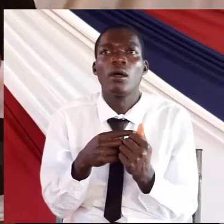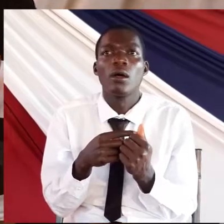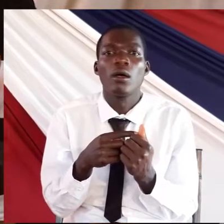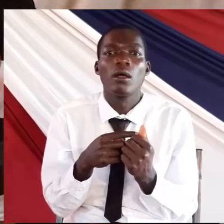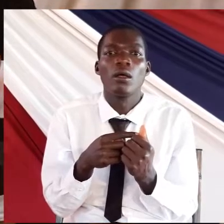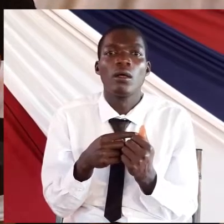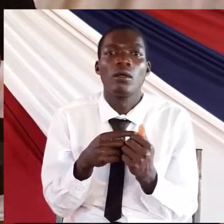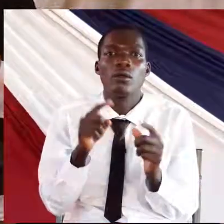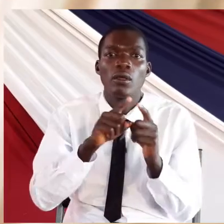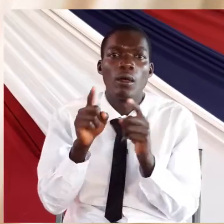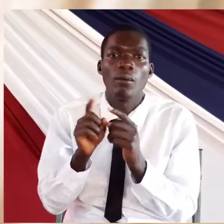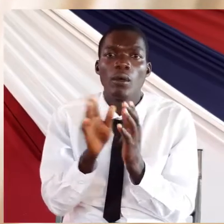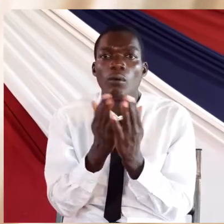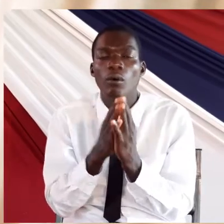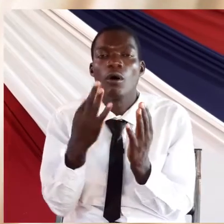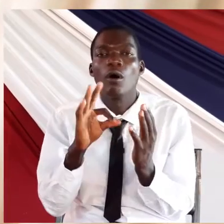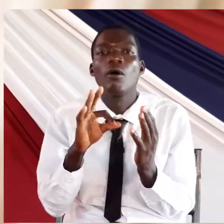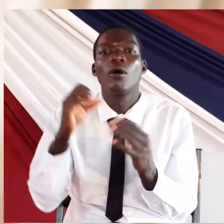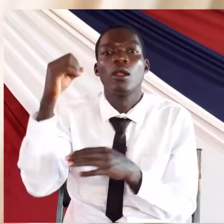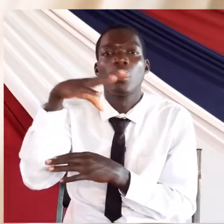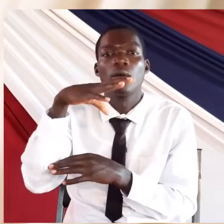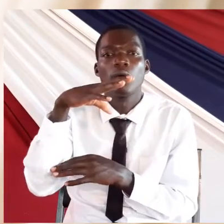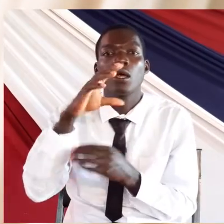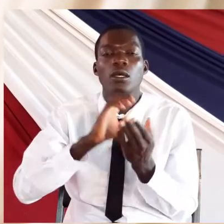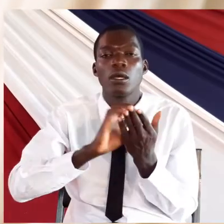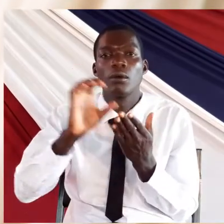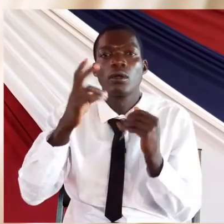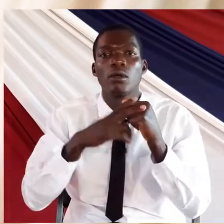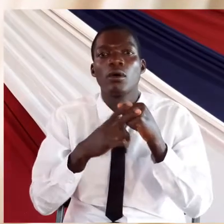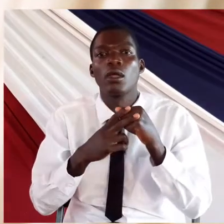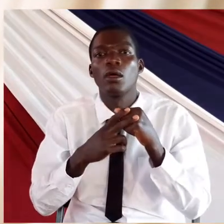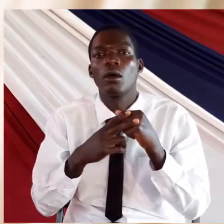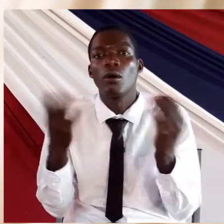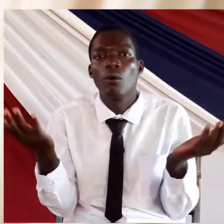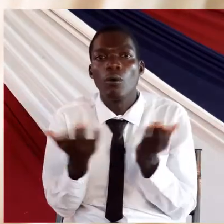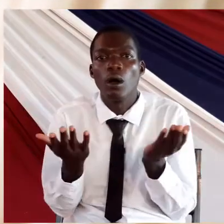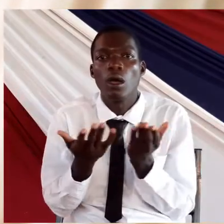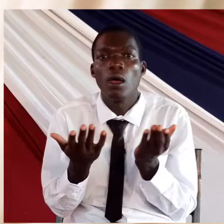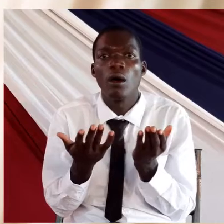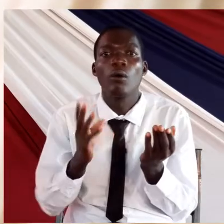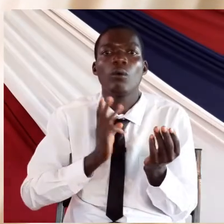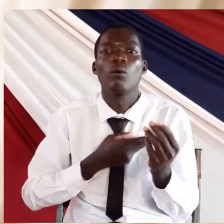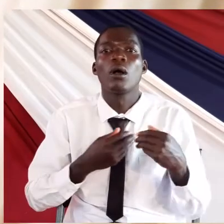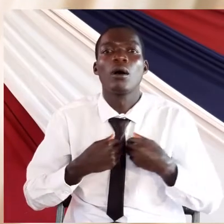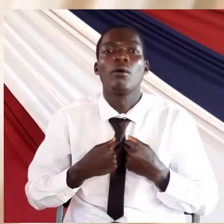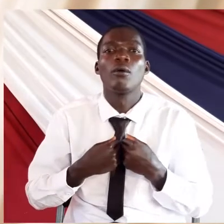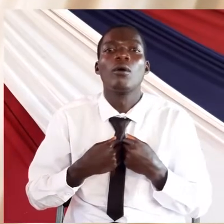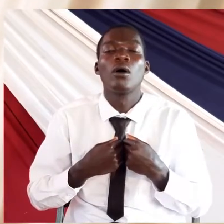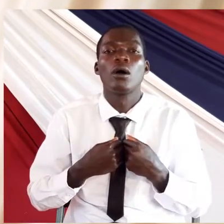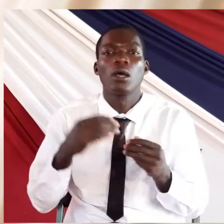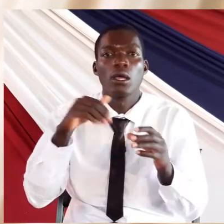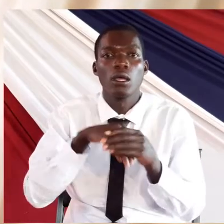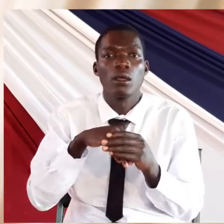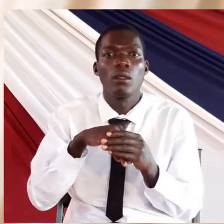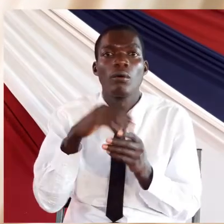The argument from the book of Revelation chapter 7, yes. verse 1, where yes. we have four angels standing in